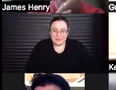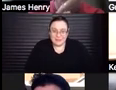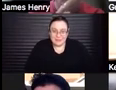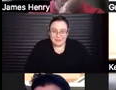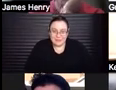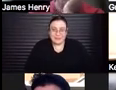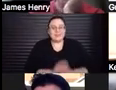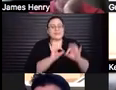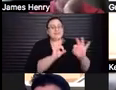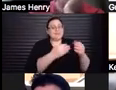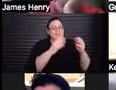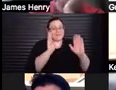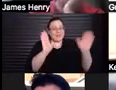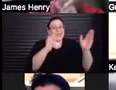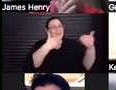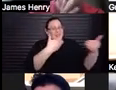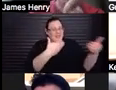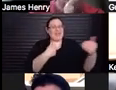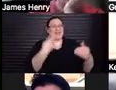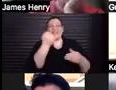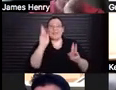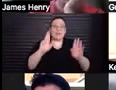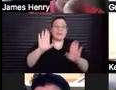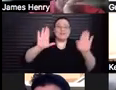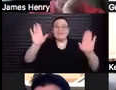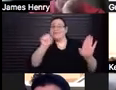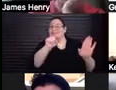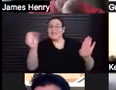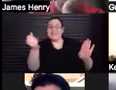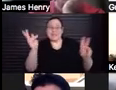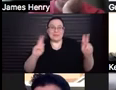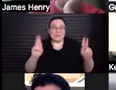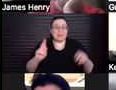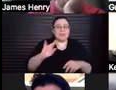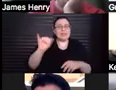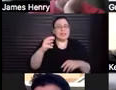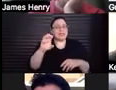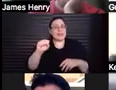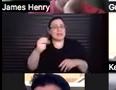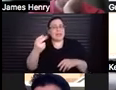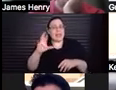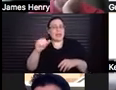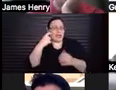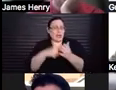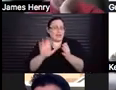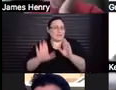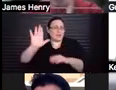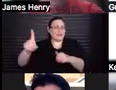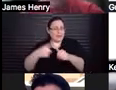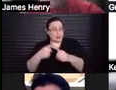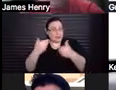Thank you. Hi. Yes, thank you. I see a couple of hands raised. James Henry, I saw your hand raised first. Do you want to go ahead and ask your